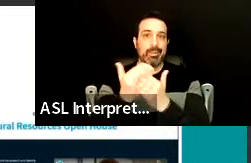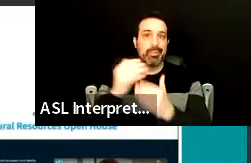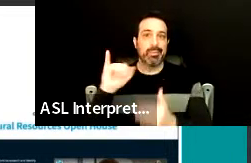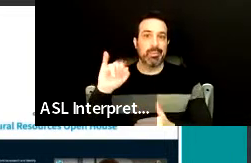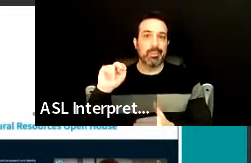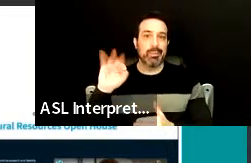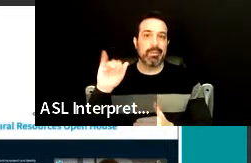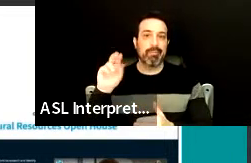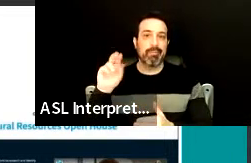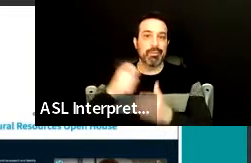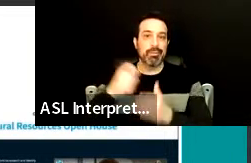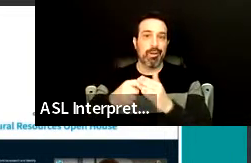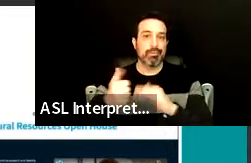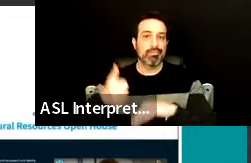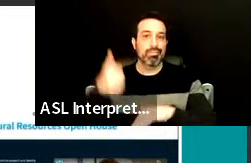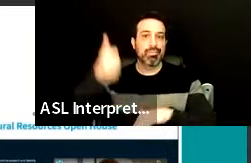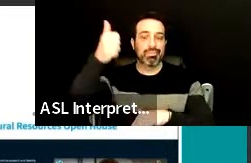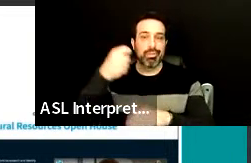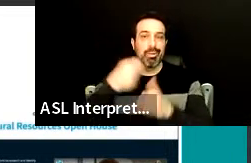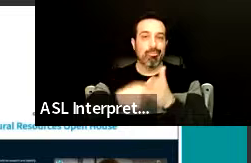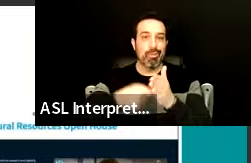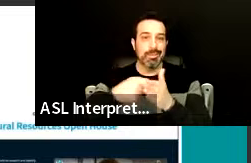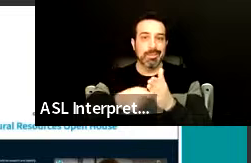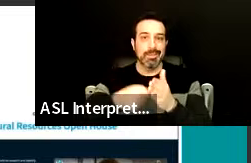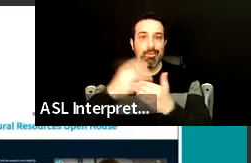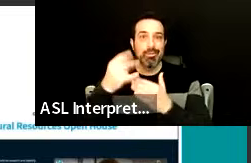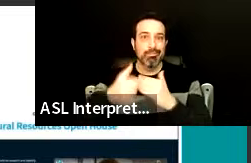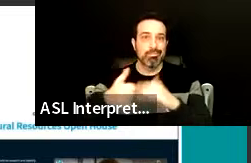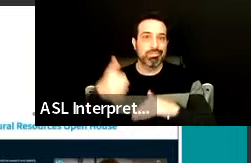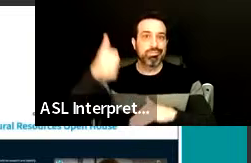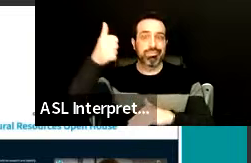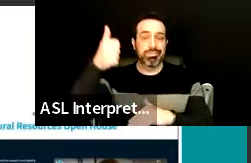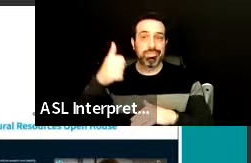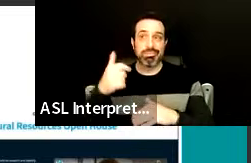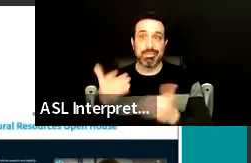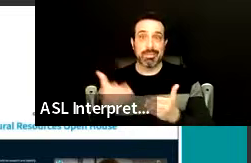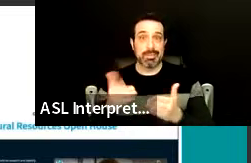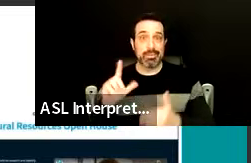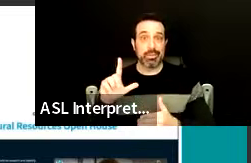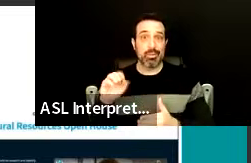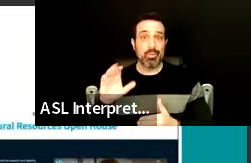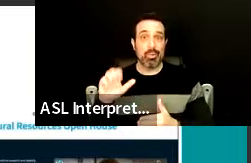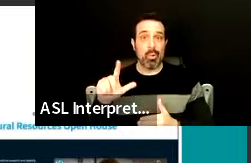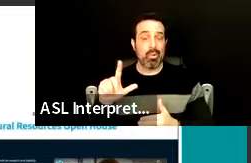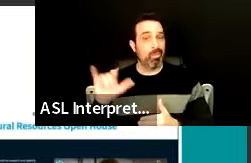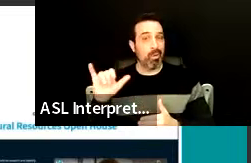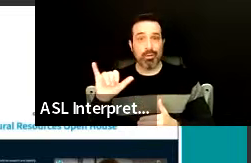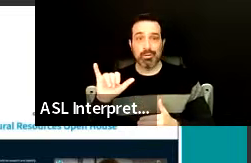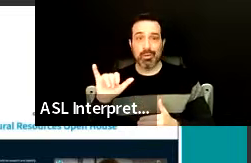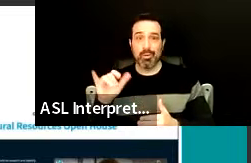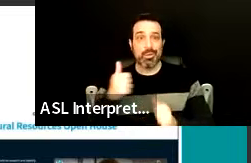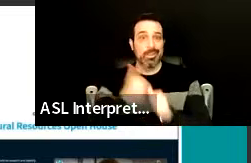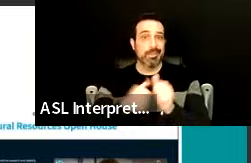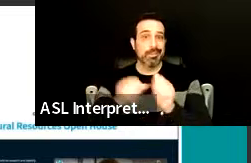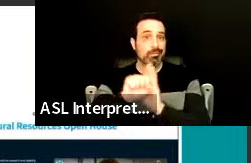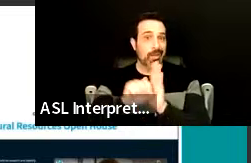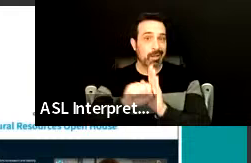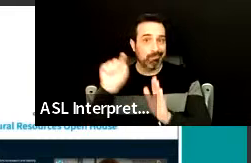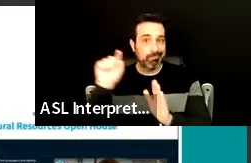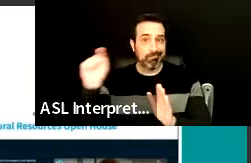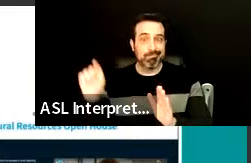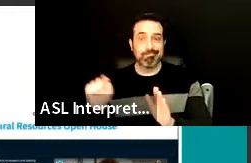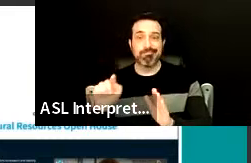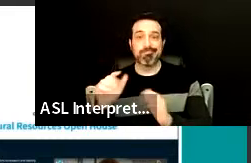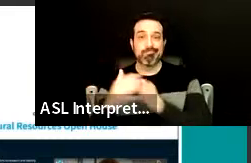inflationary and project pricing that we're seeing, not only here locally, but around each state and around the